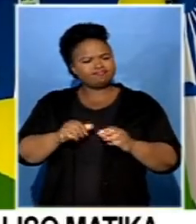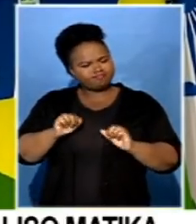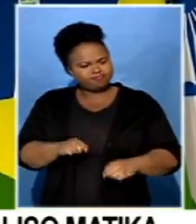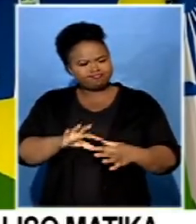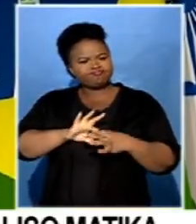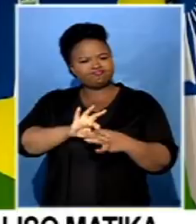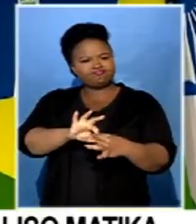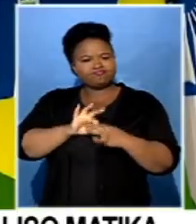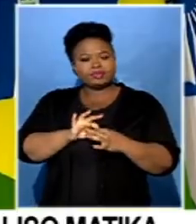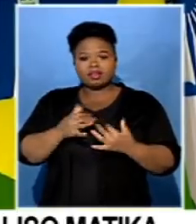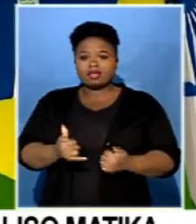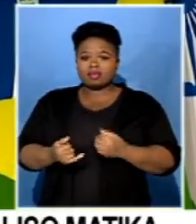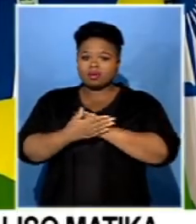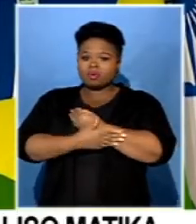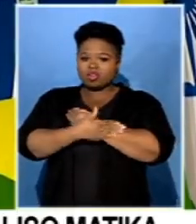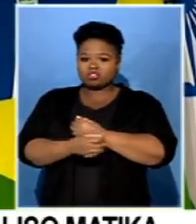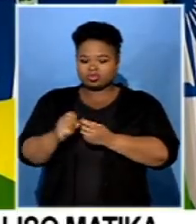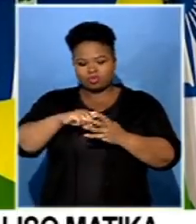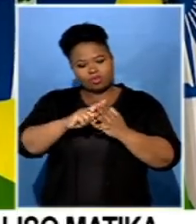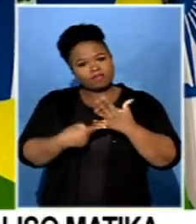our collaboration,